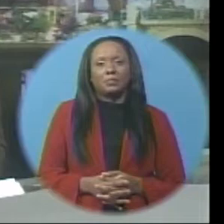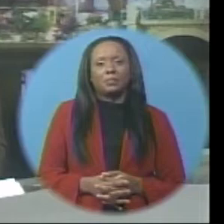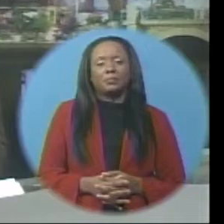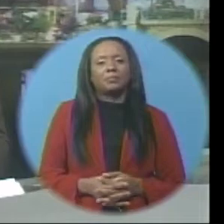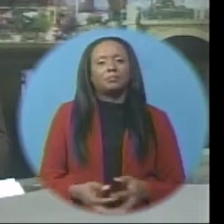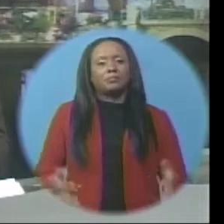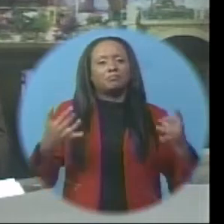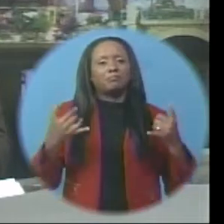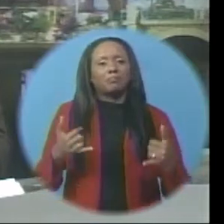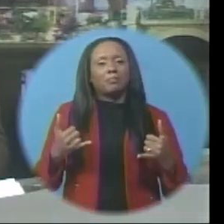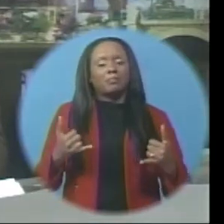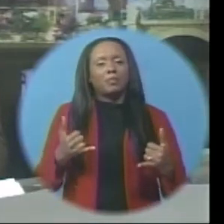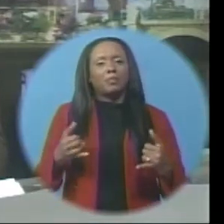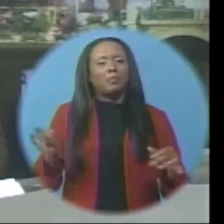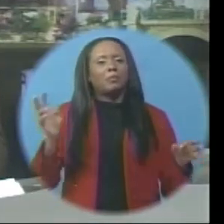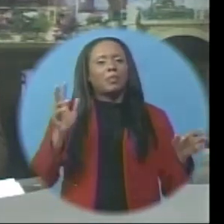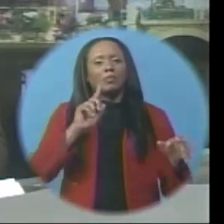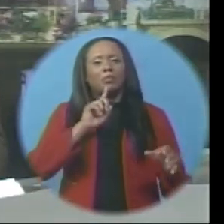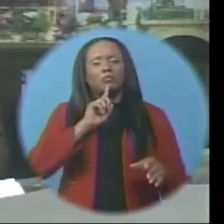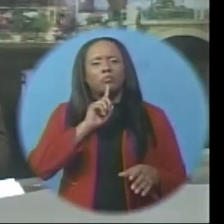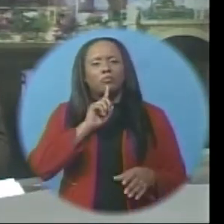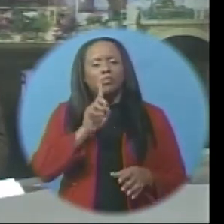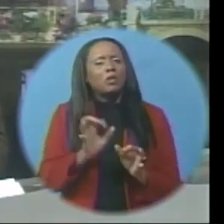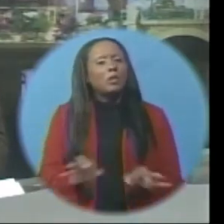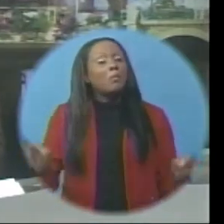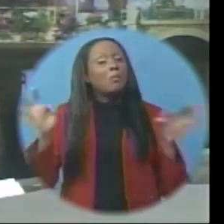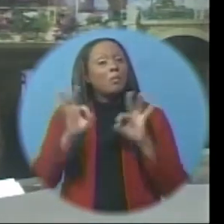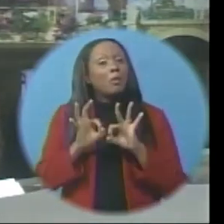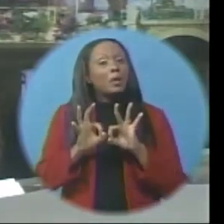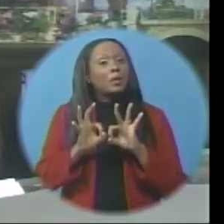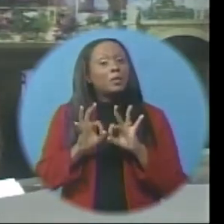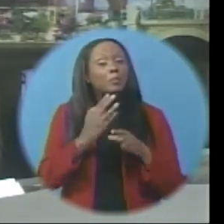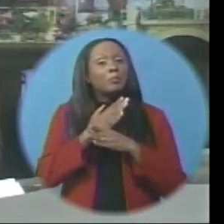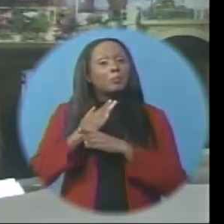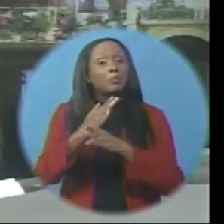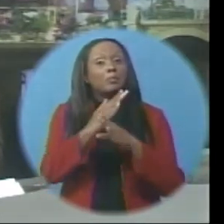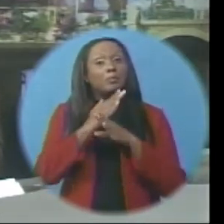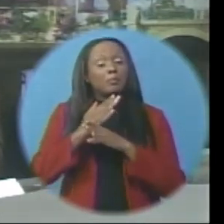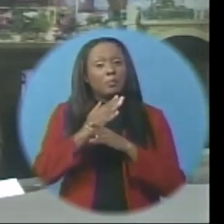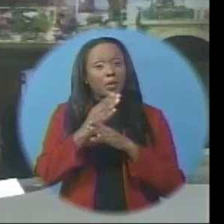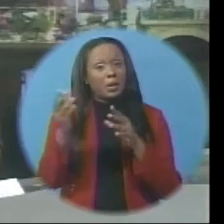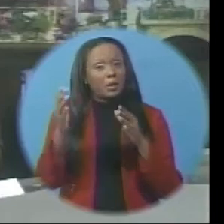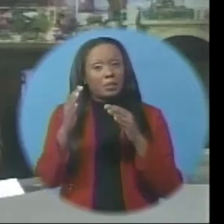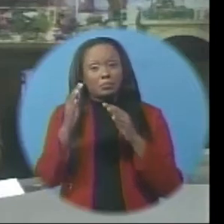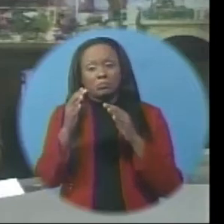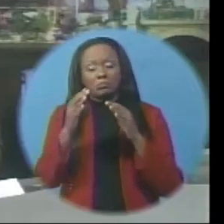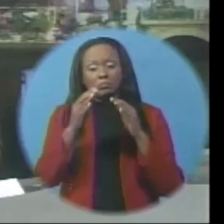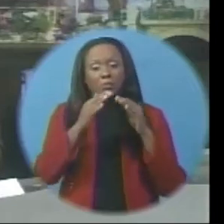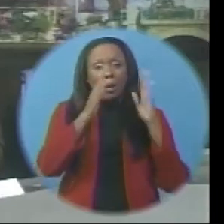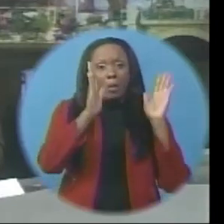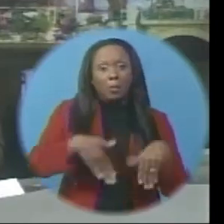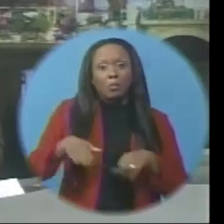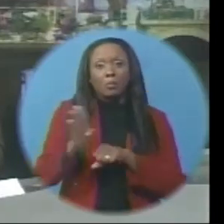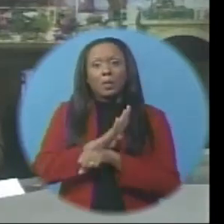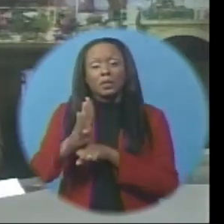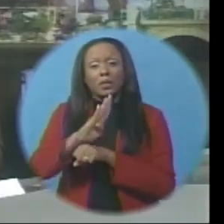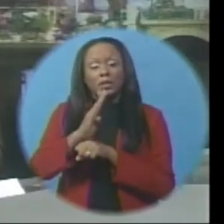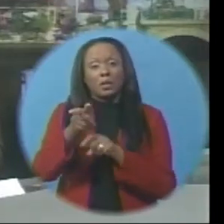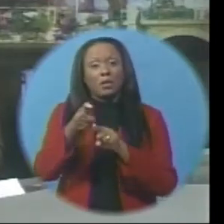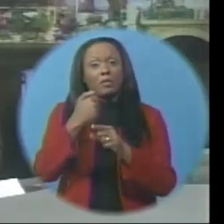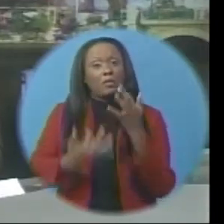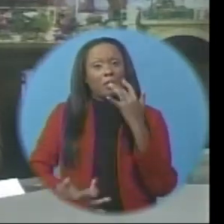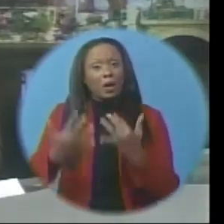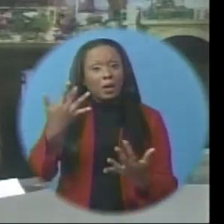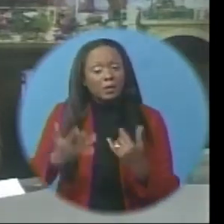At a time when fire safety for properties continues to be a major buzz phrase for businesses and homeowners, a local company